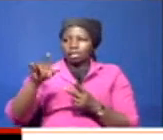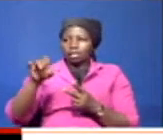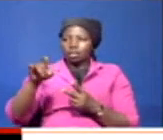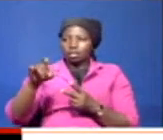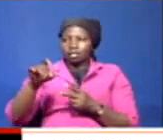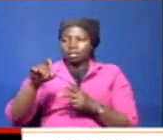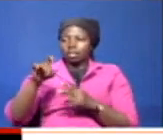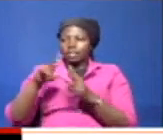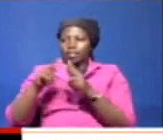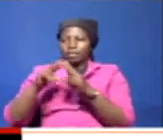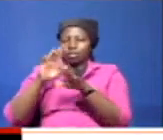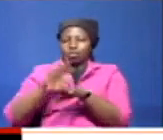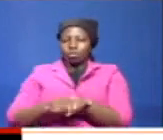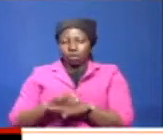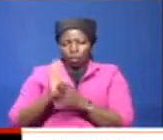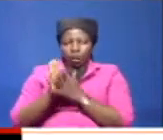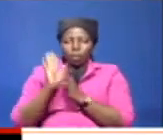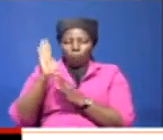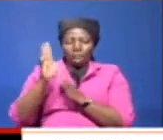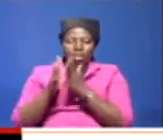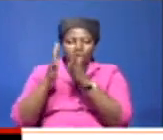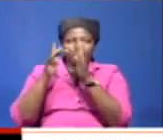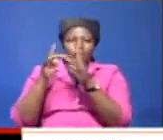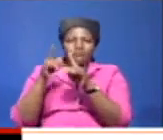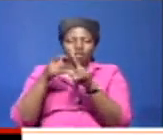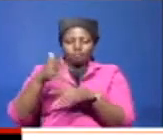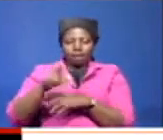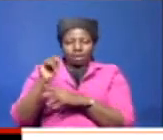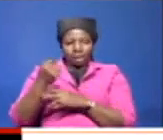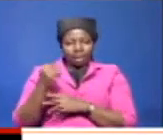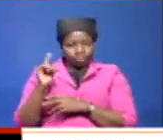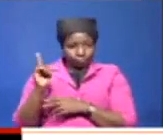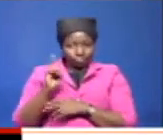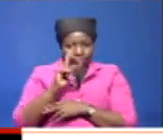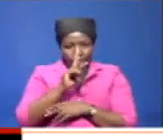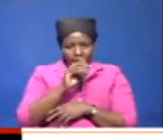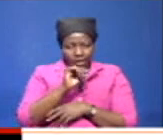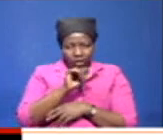Kiko Kareithi, he's a rally navigator. Thank you very, very much